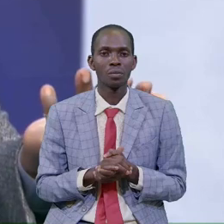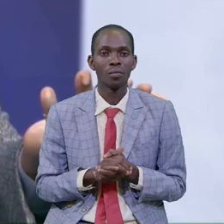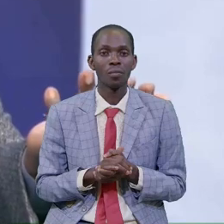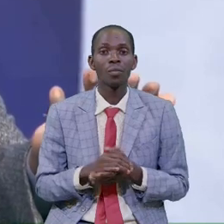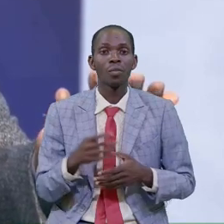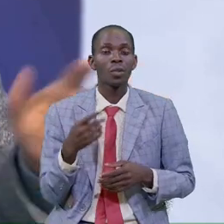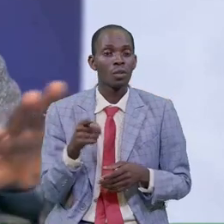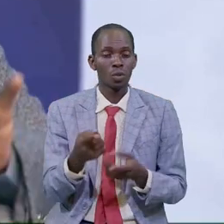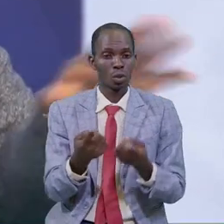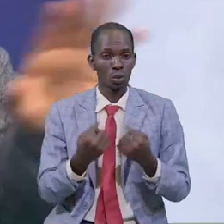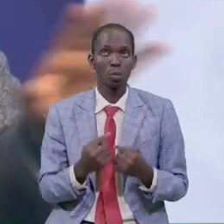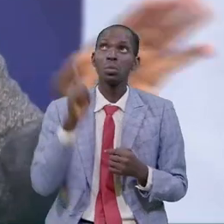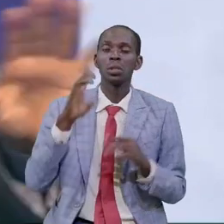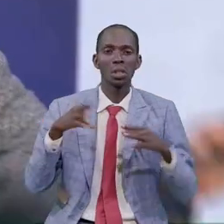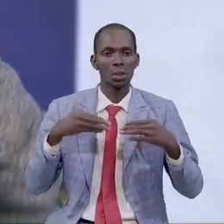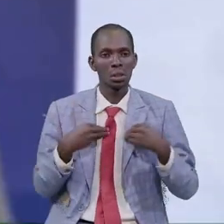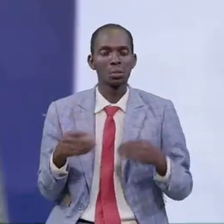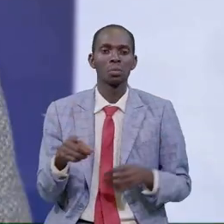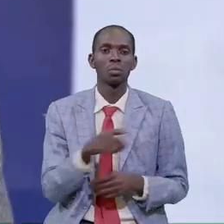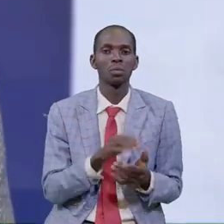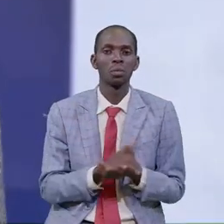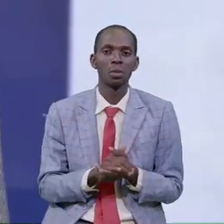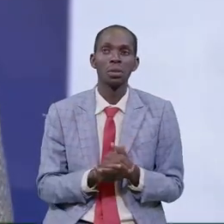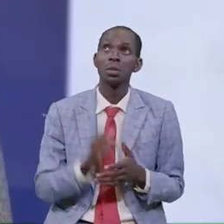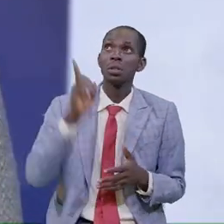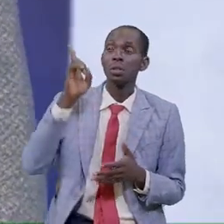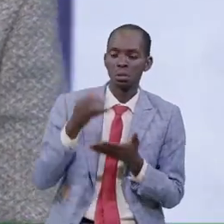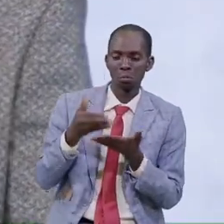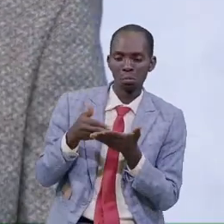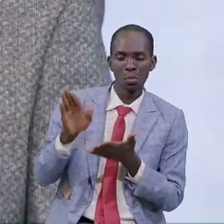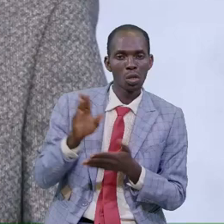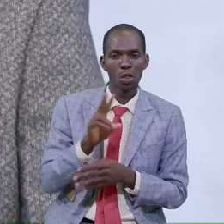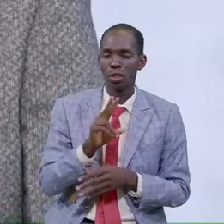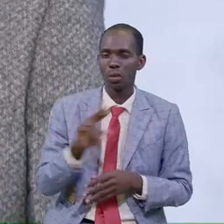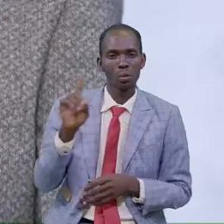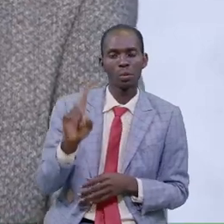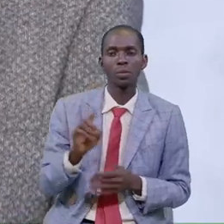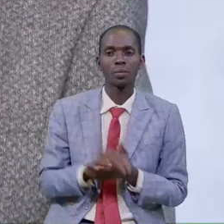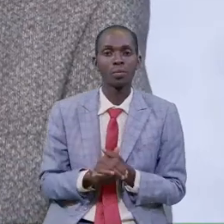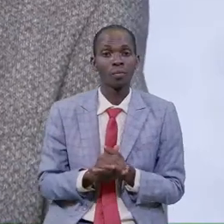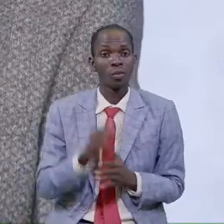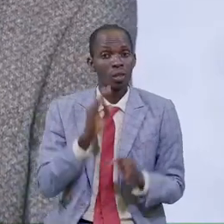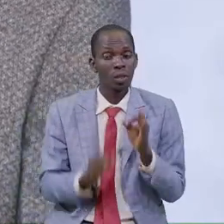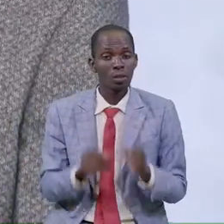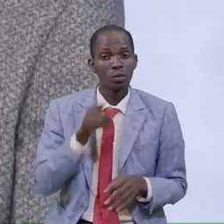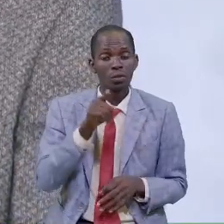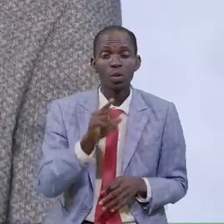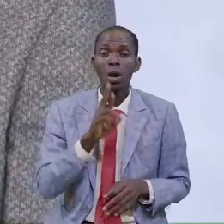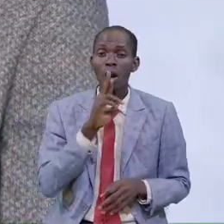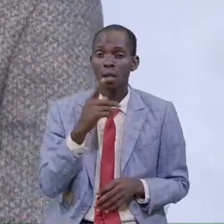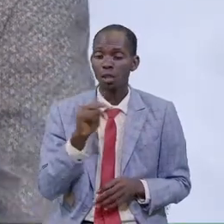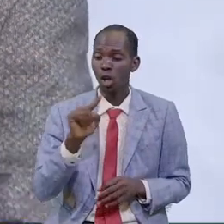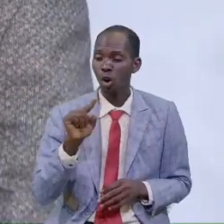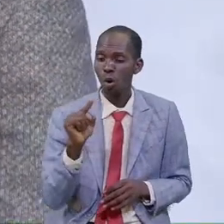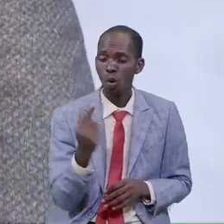you. Reçu, parce qu'il vous a reçu. He rejects nobody. Il ne rejette personne. If you were the only one on person